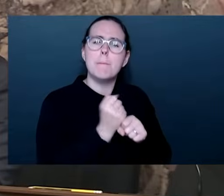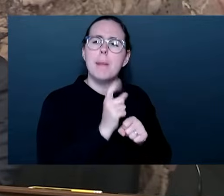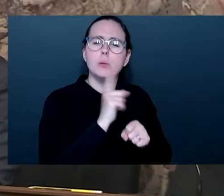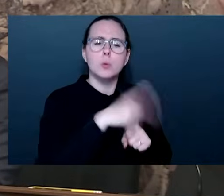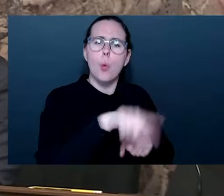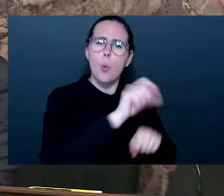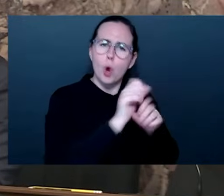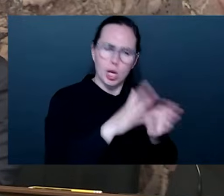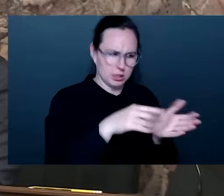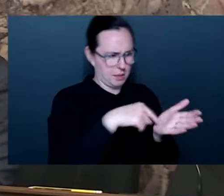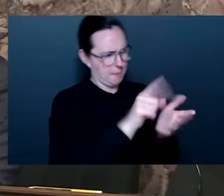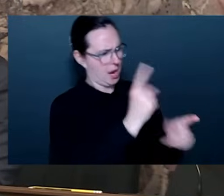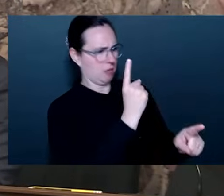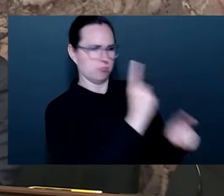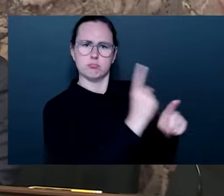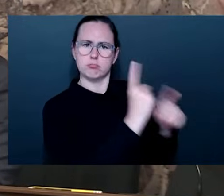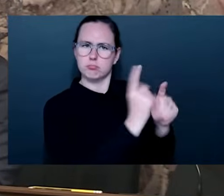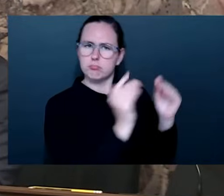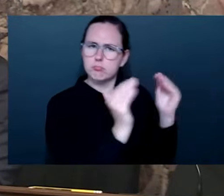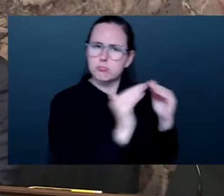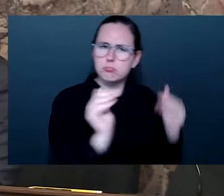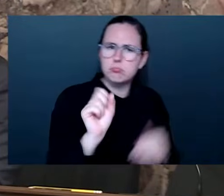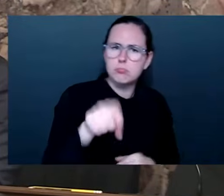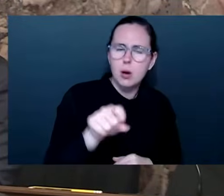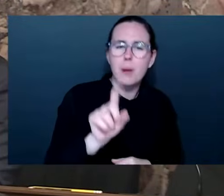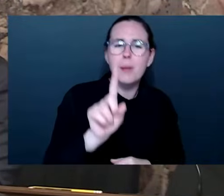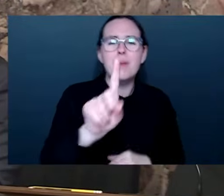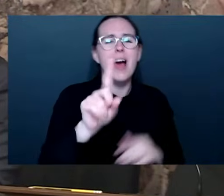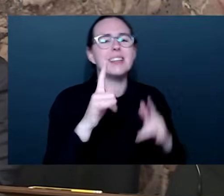both of those things, and we're looking forward to getting back to the table.